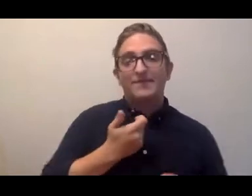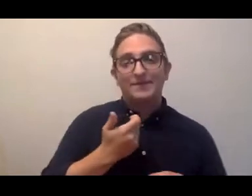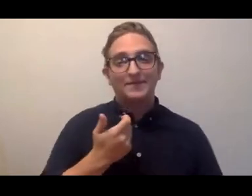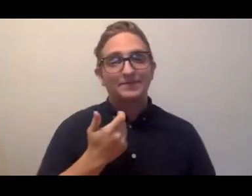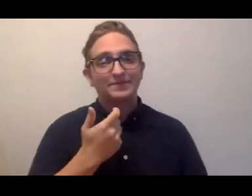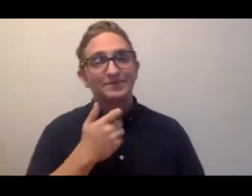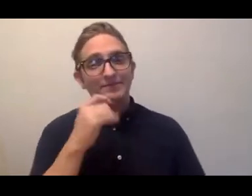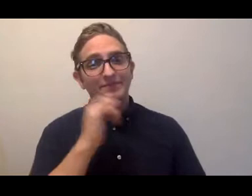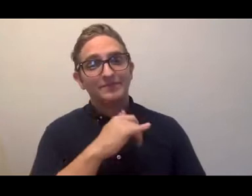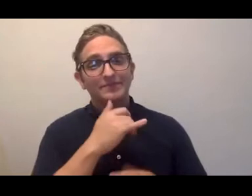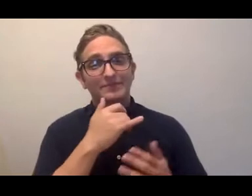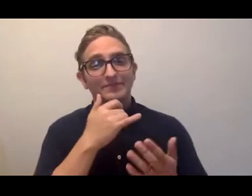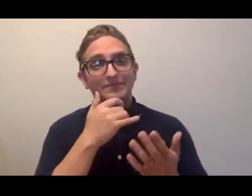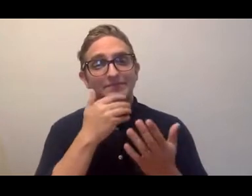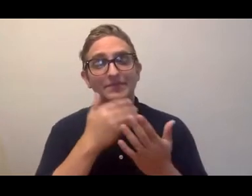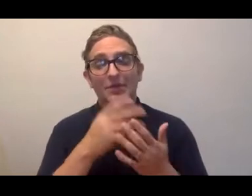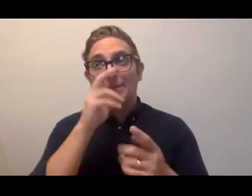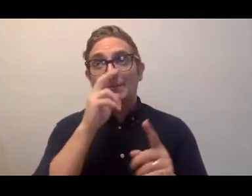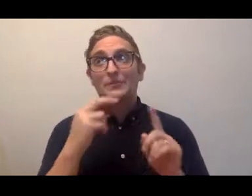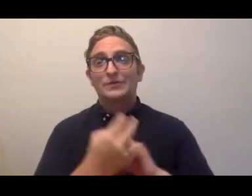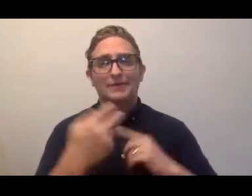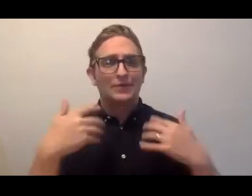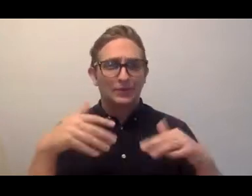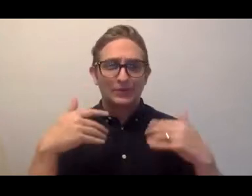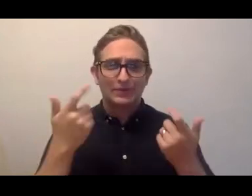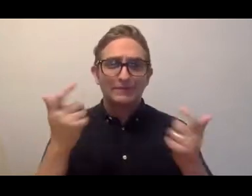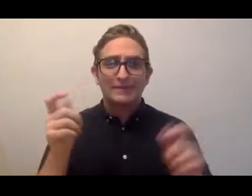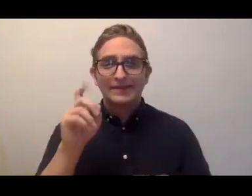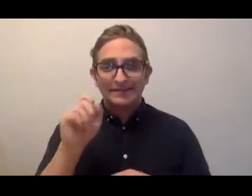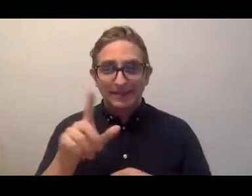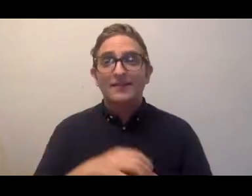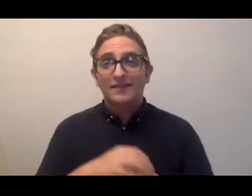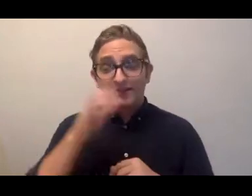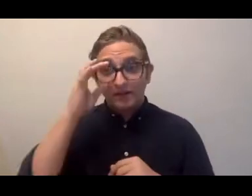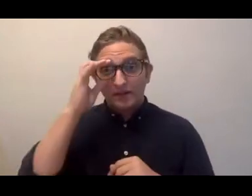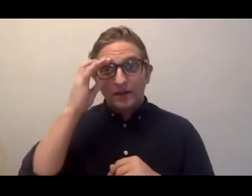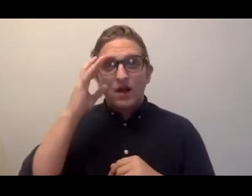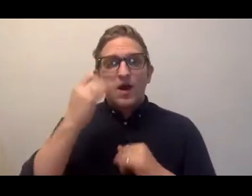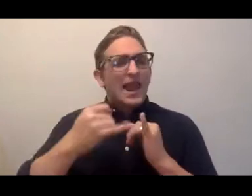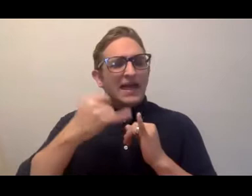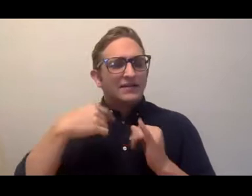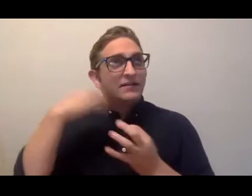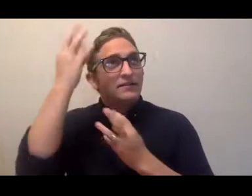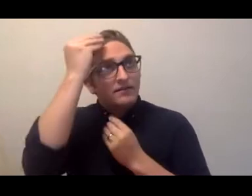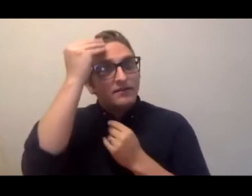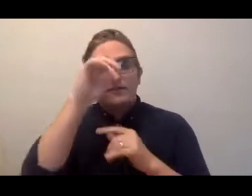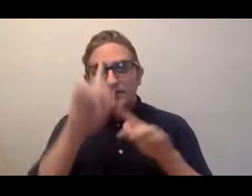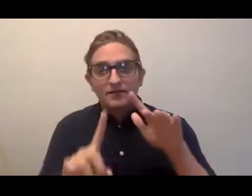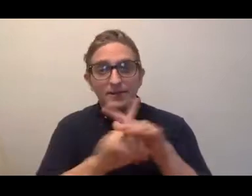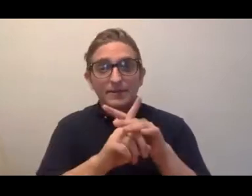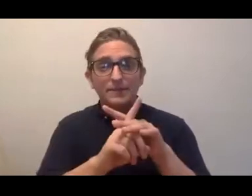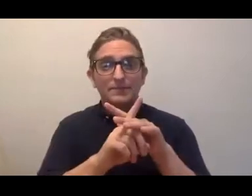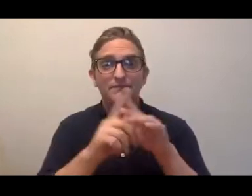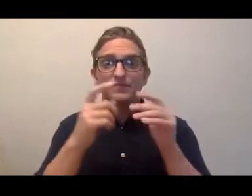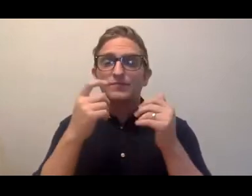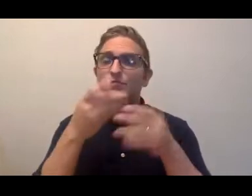really good, Reggie. That really puts things into perspective. The last thought that I had, just kind of